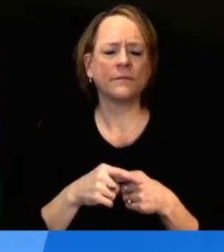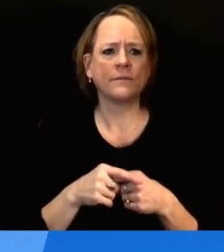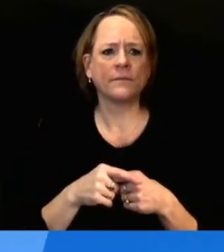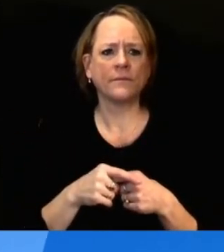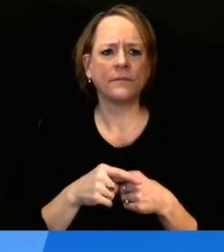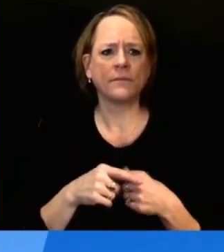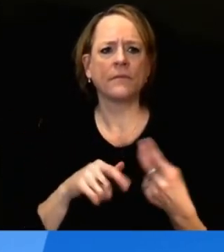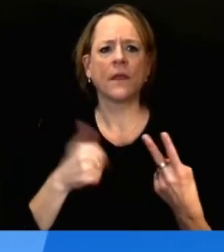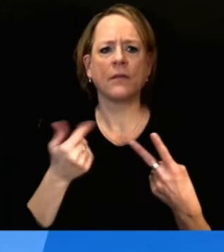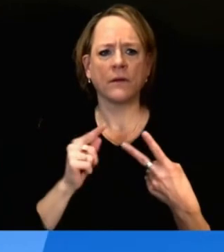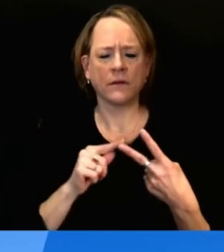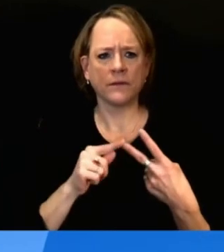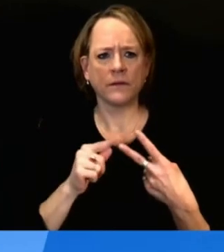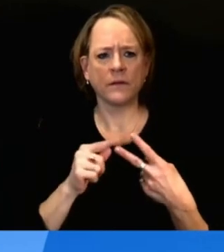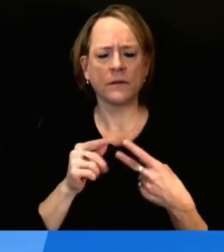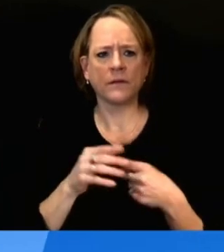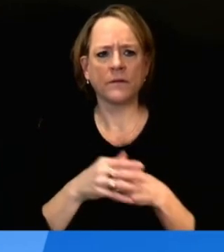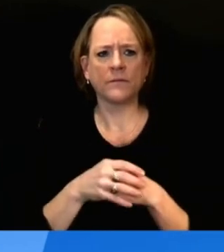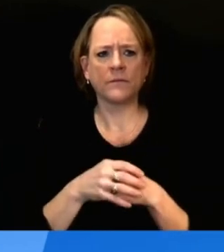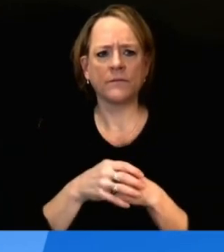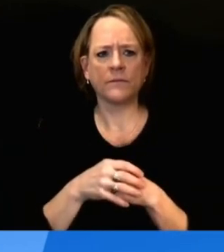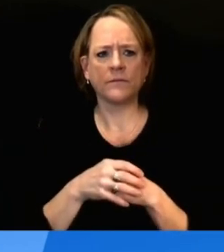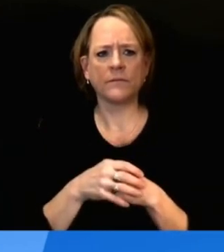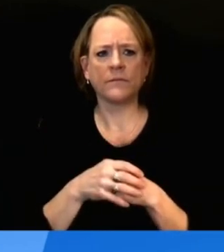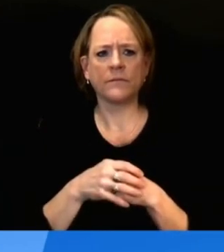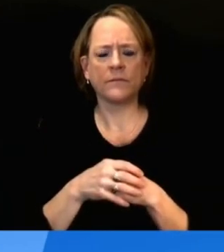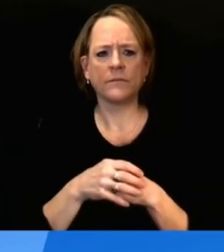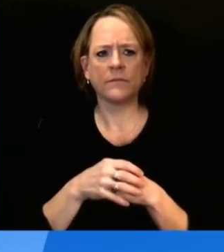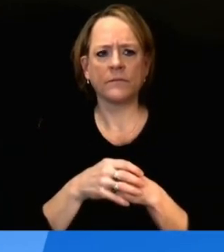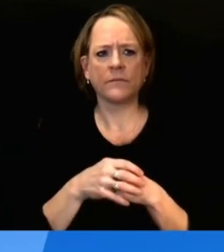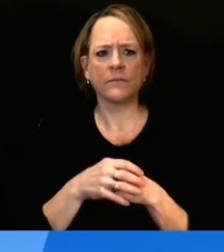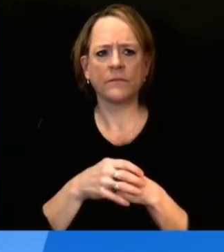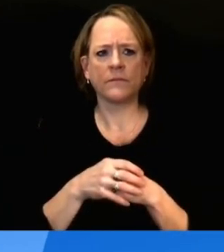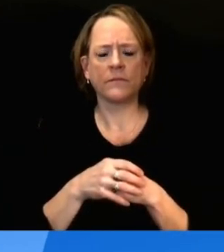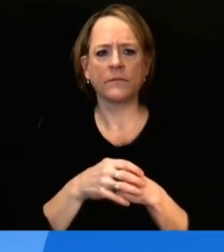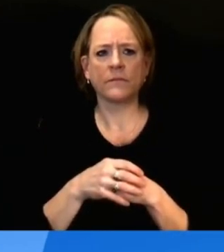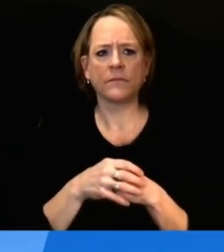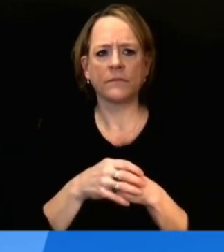any talk of that now that hospitals are really full.